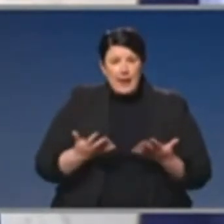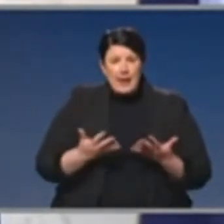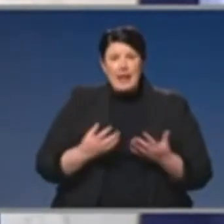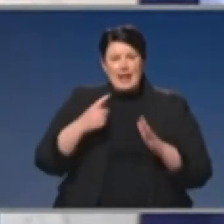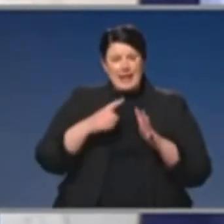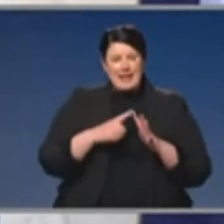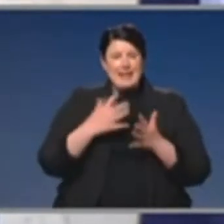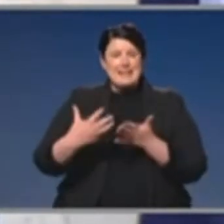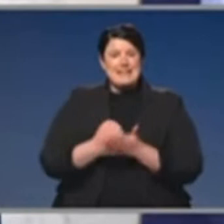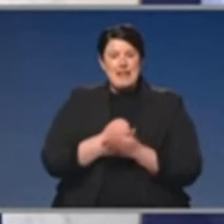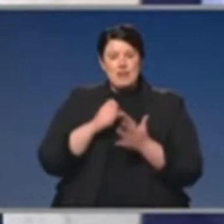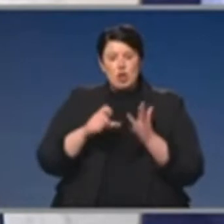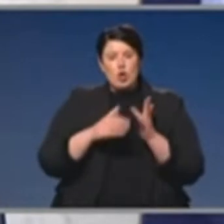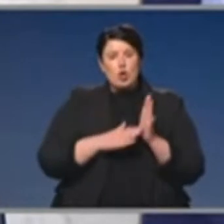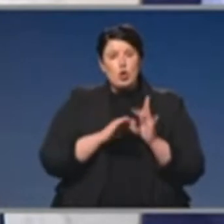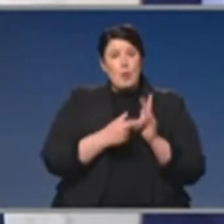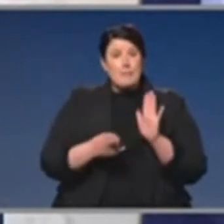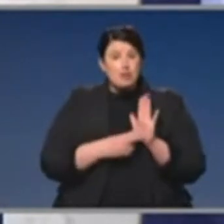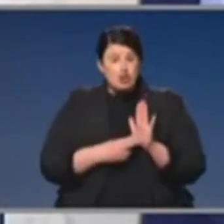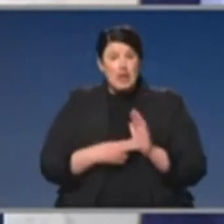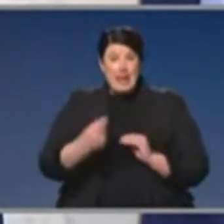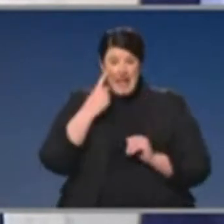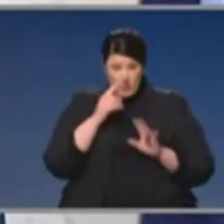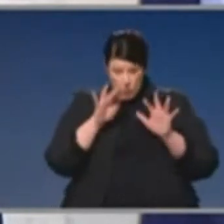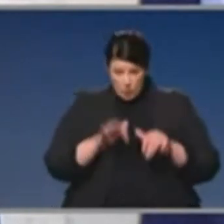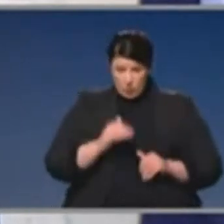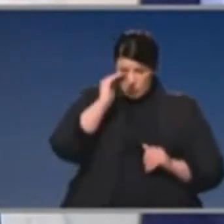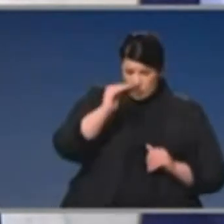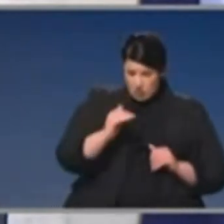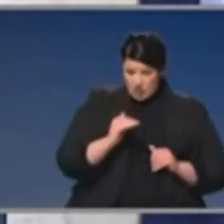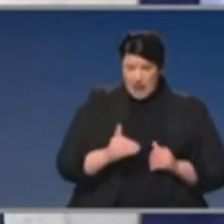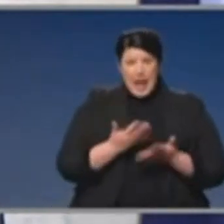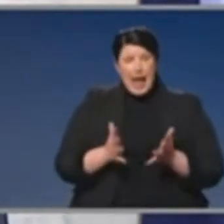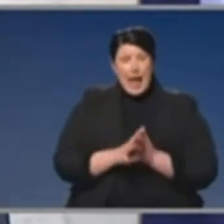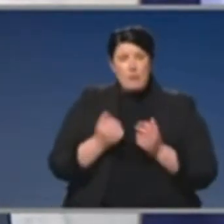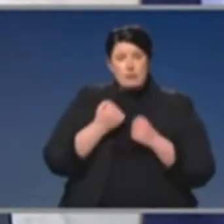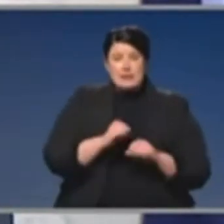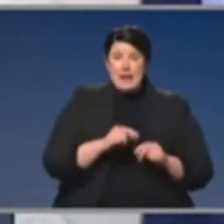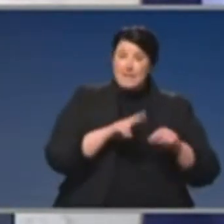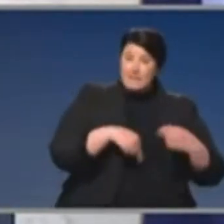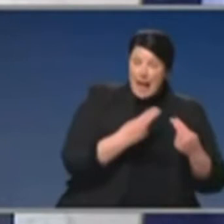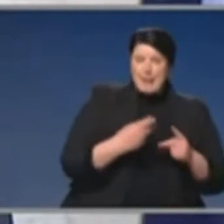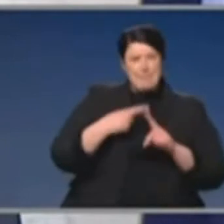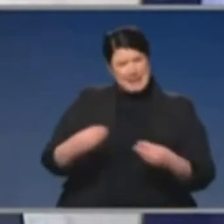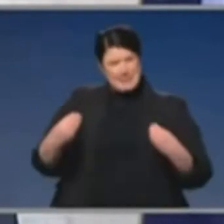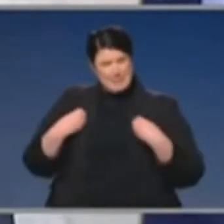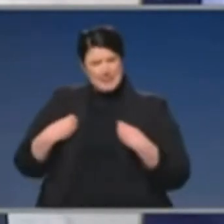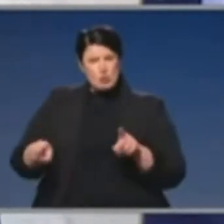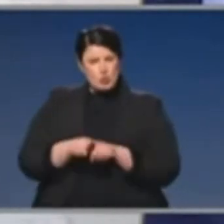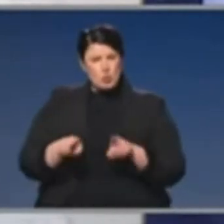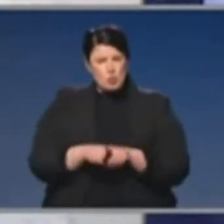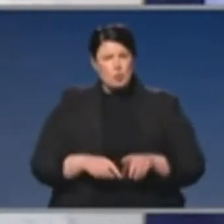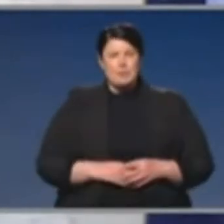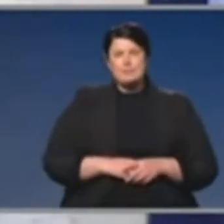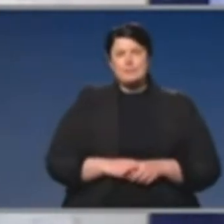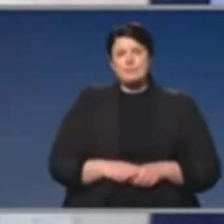that website to see what you can do to download the protections to protect not just families but businesses as well. You've spoken before